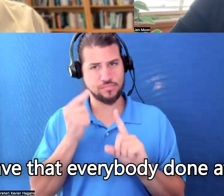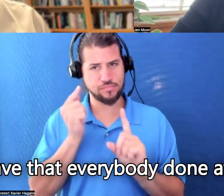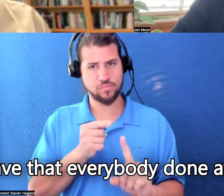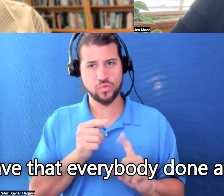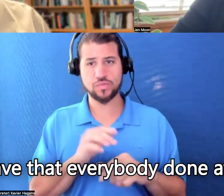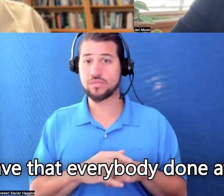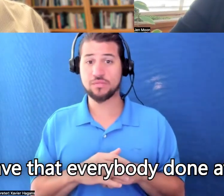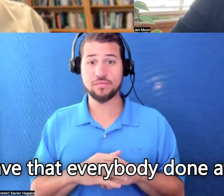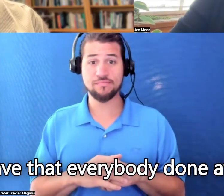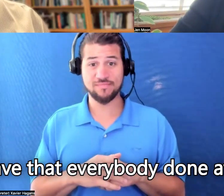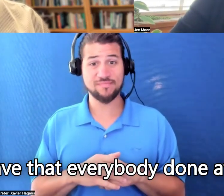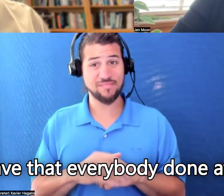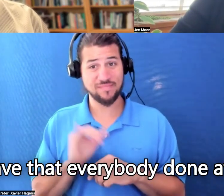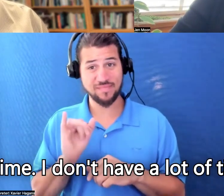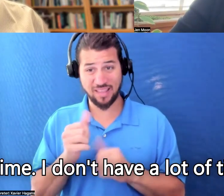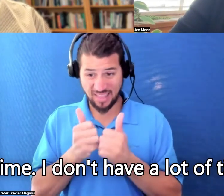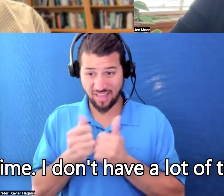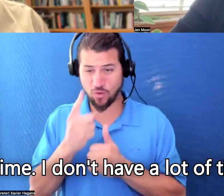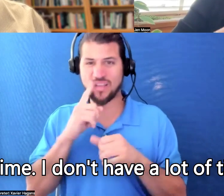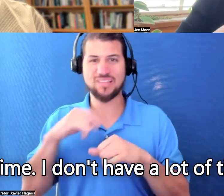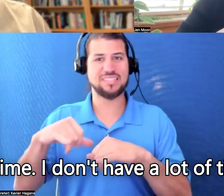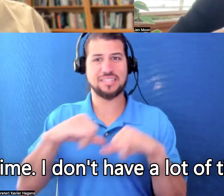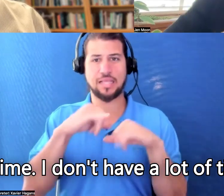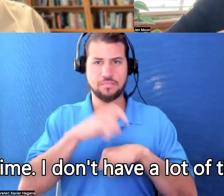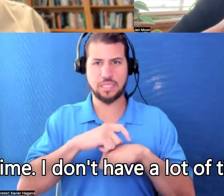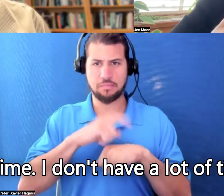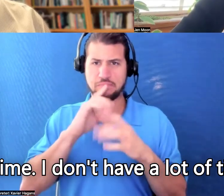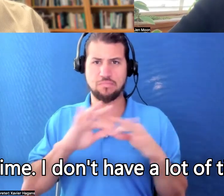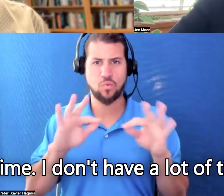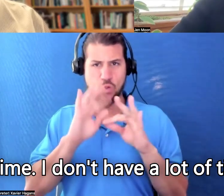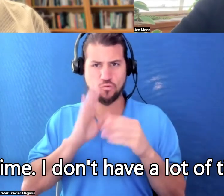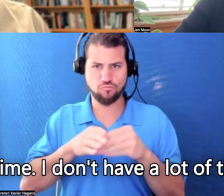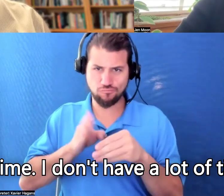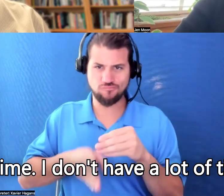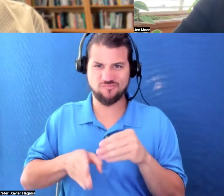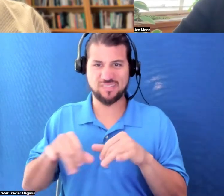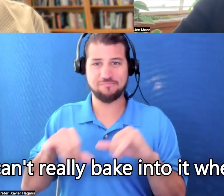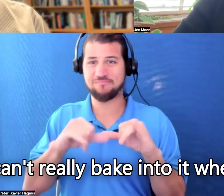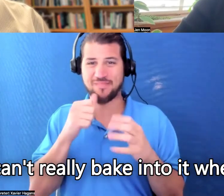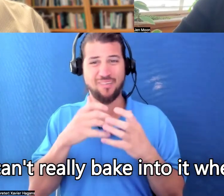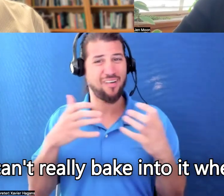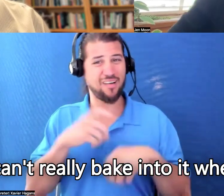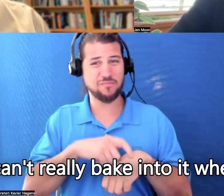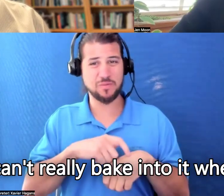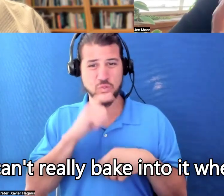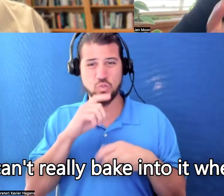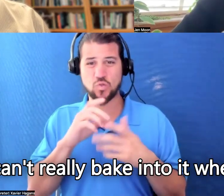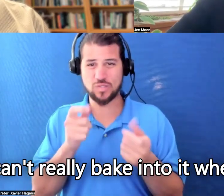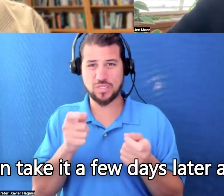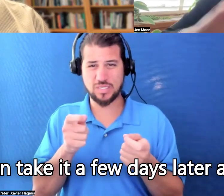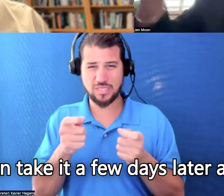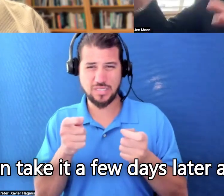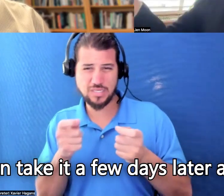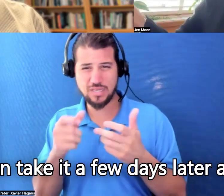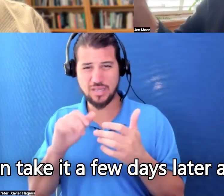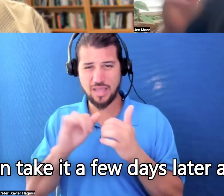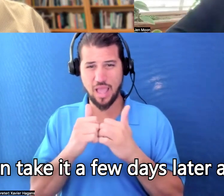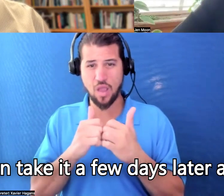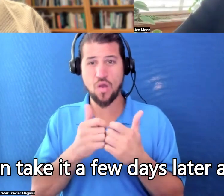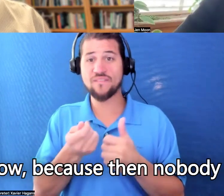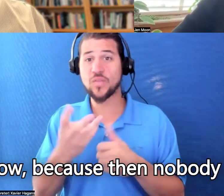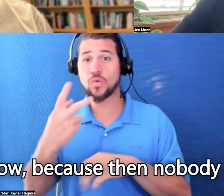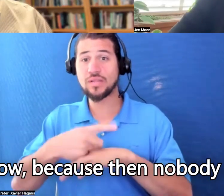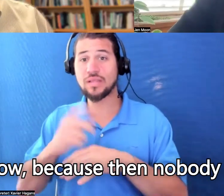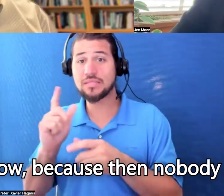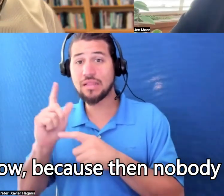have that everybody done at the same time. I don't have a lot of time or I can't really bake into it where they can take it a few days later